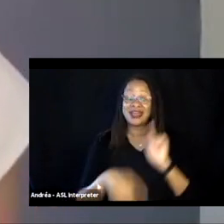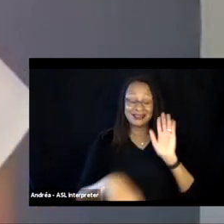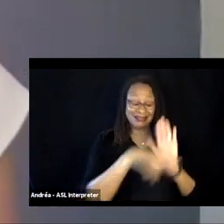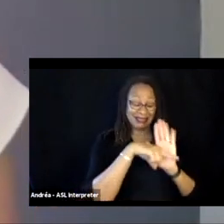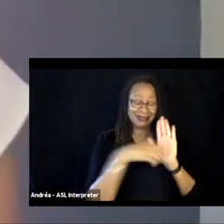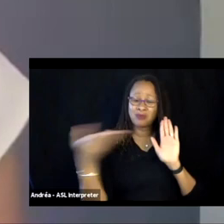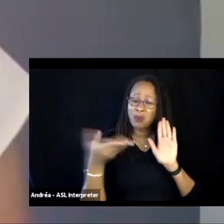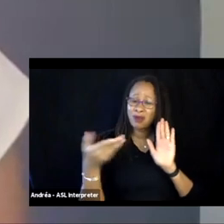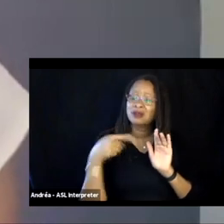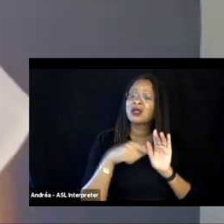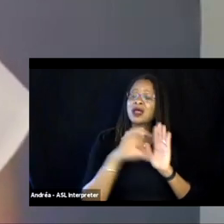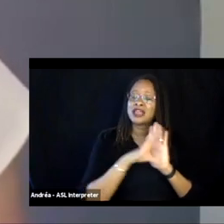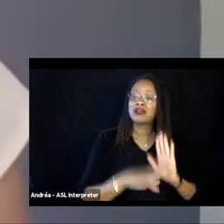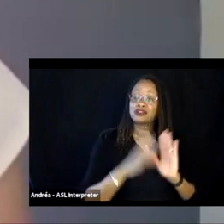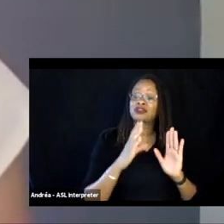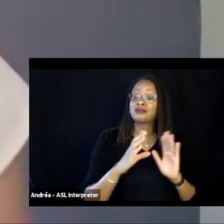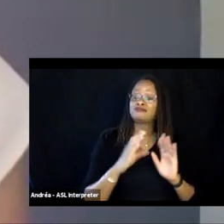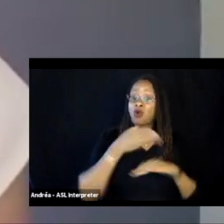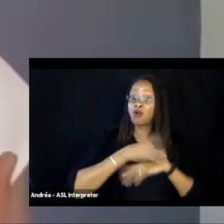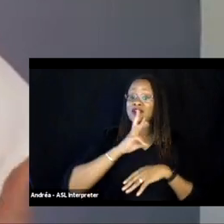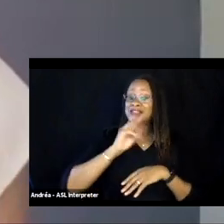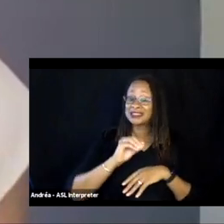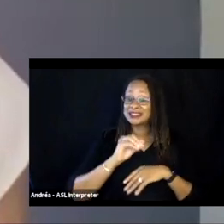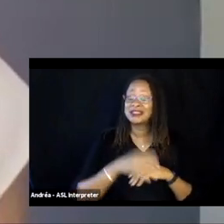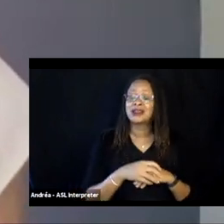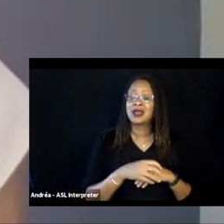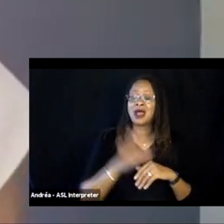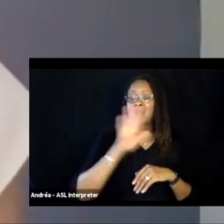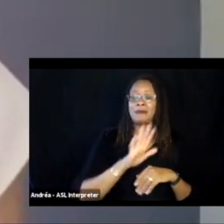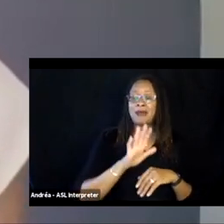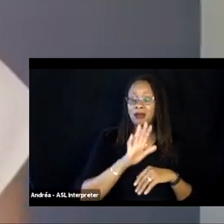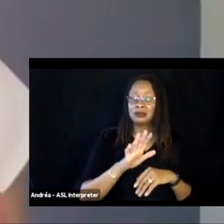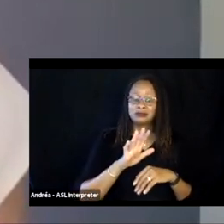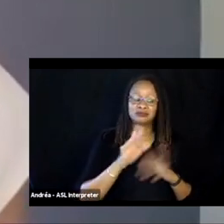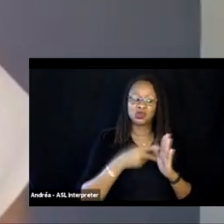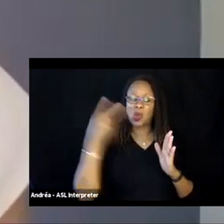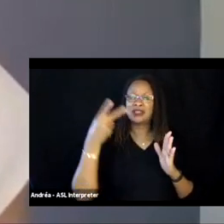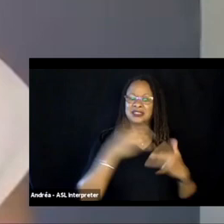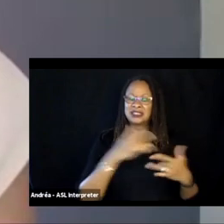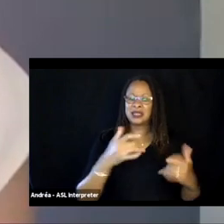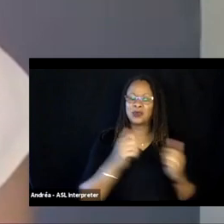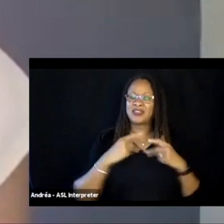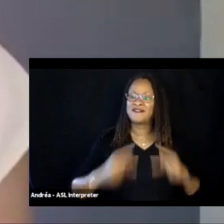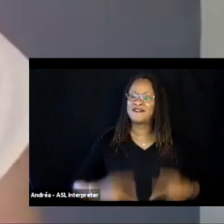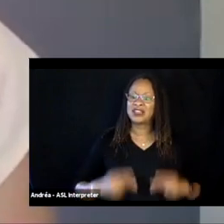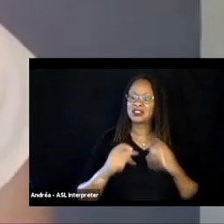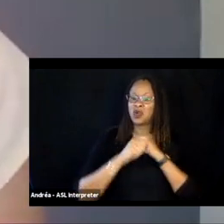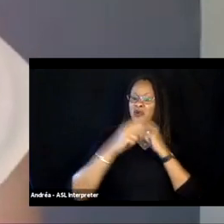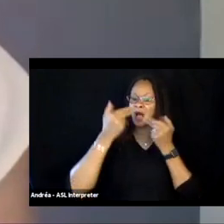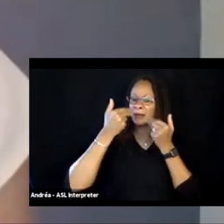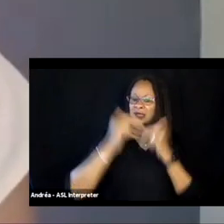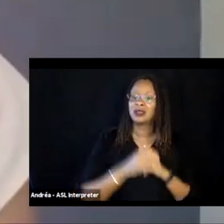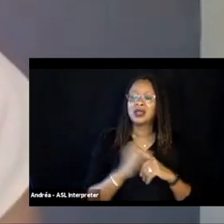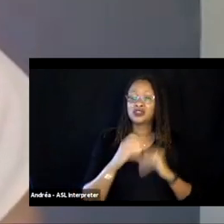that characters ages 60 plus are about twice as likely to be depicted with physical comedy. So oftentimes